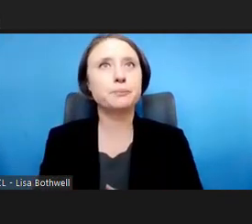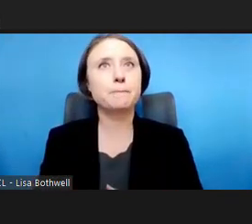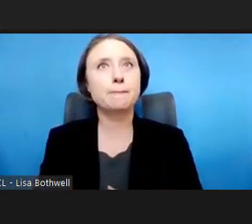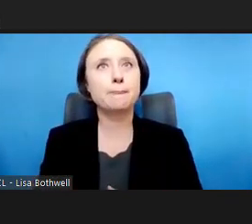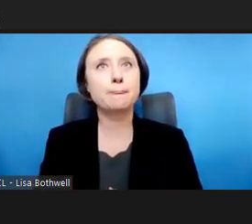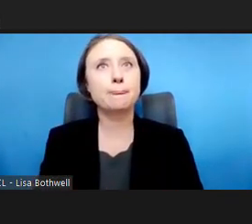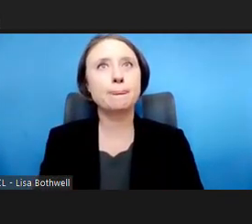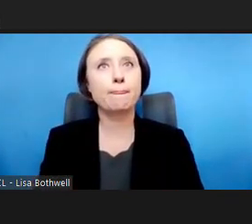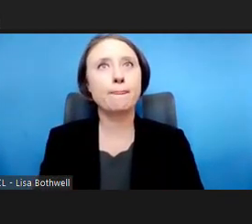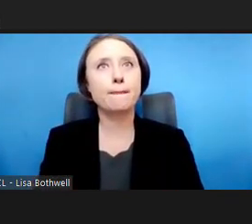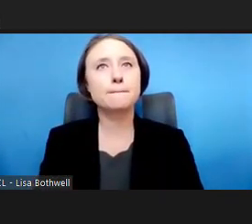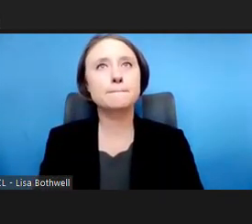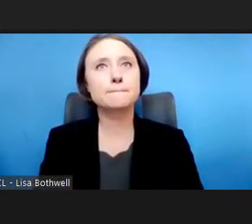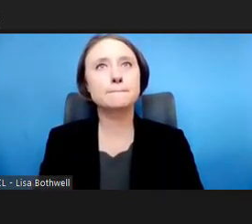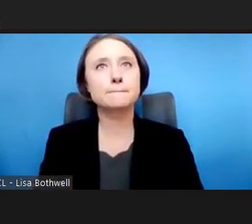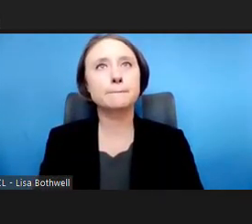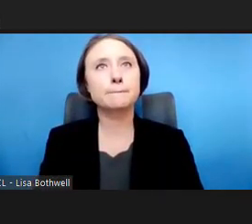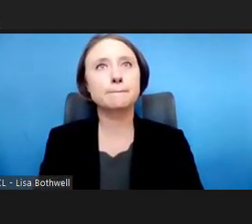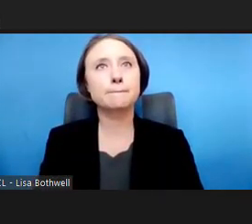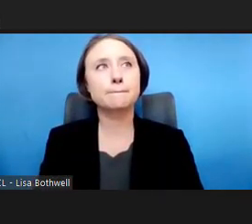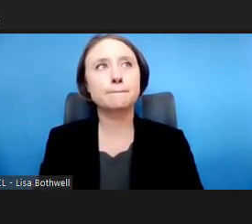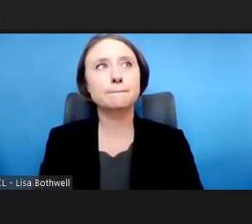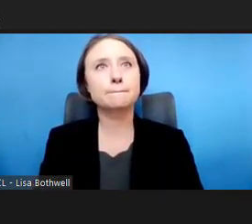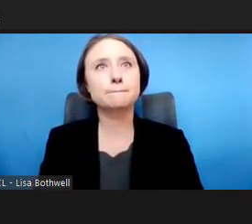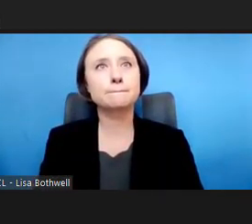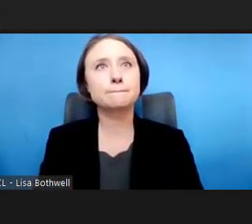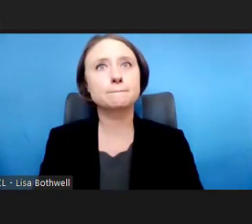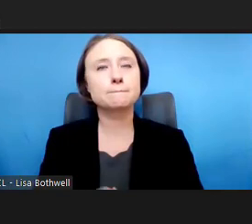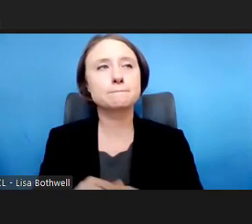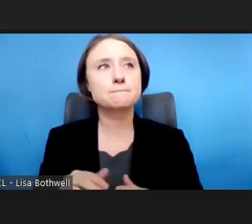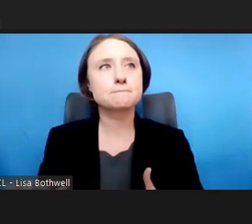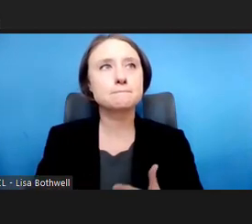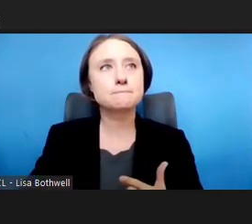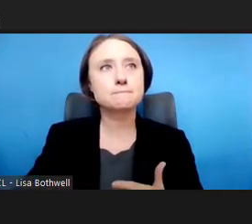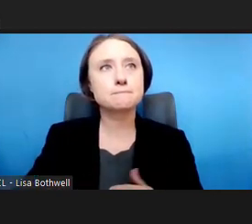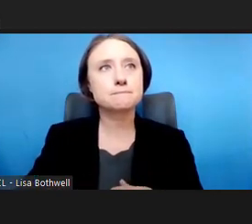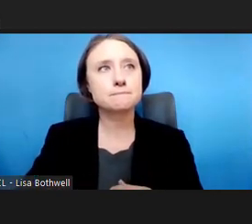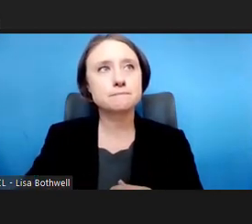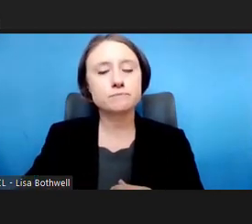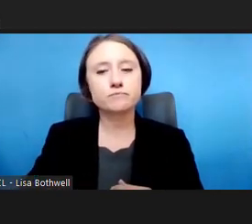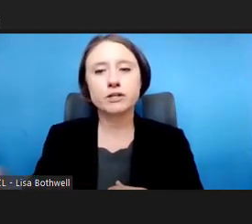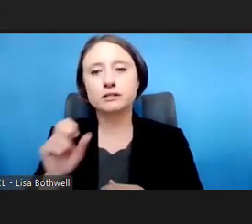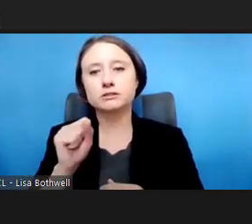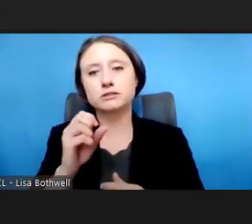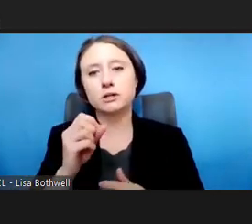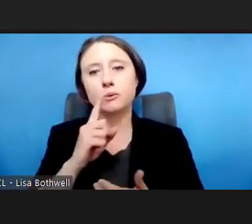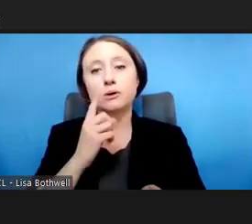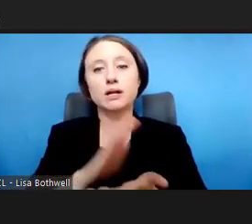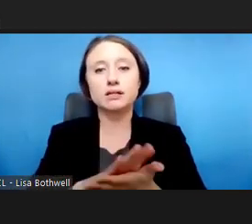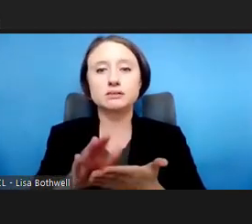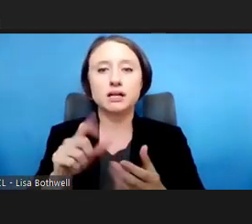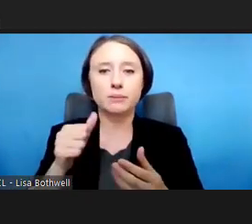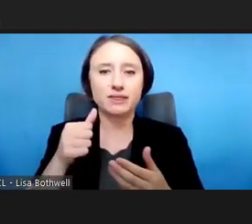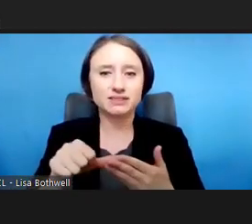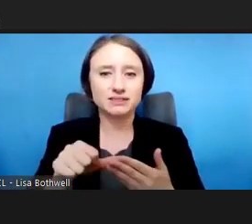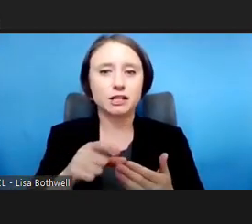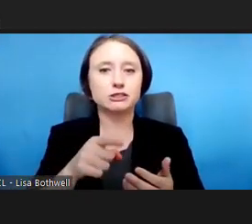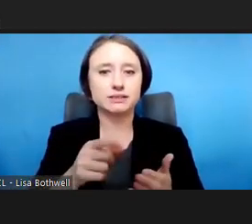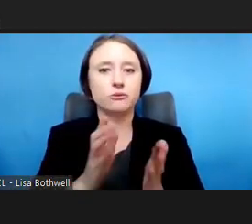more permanent changes to the increases that we see here in funding.